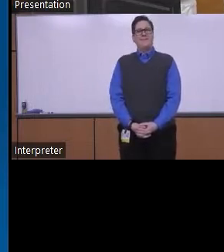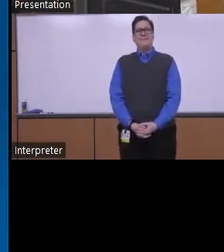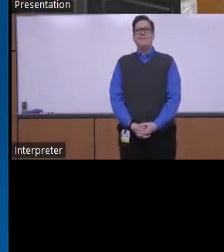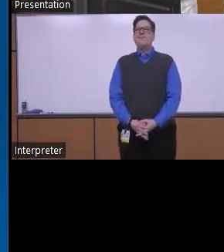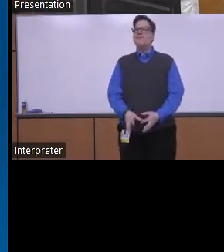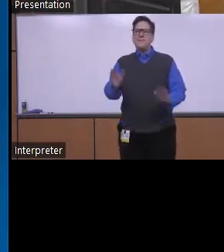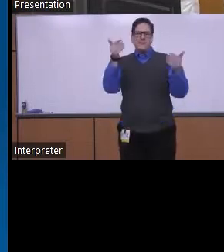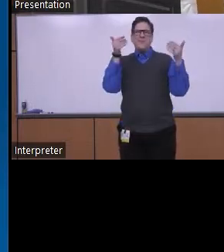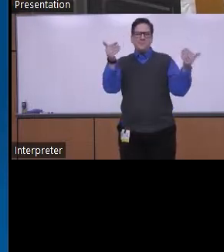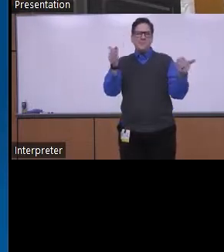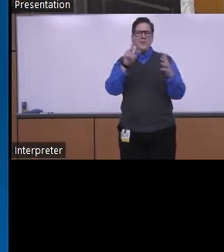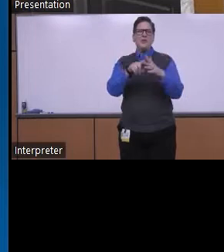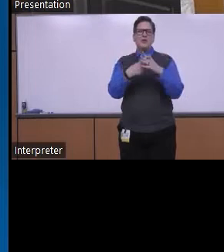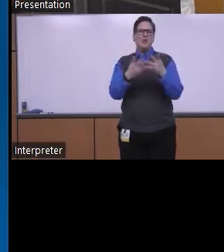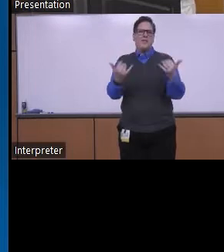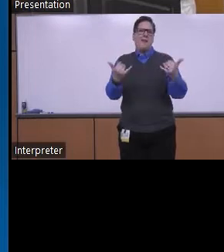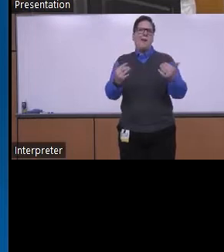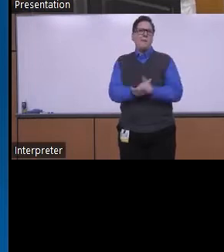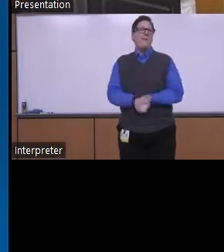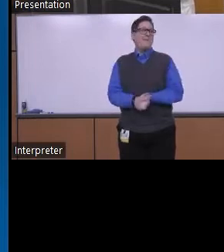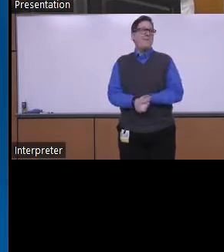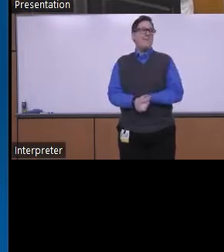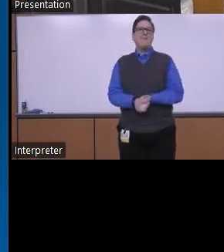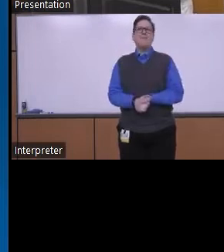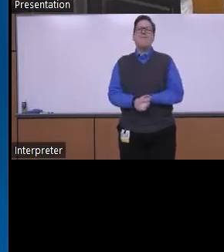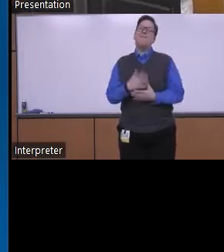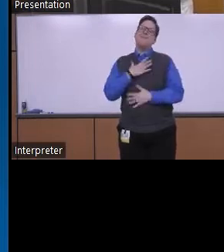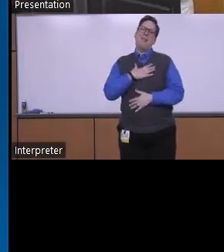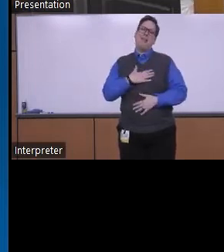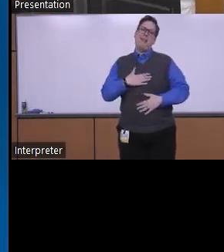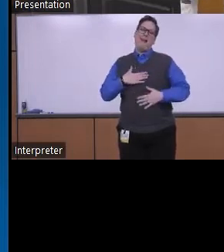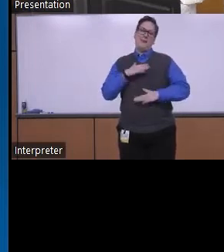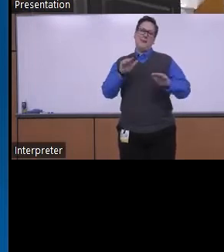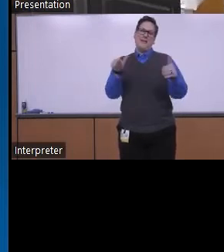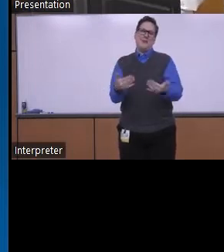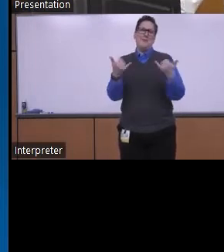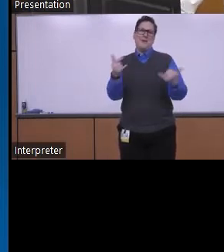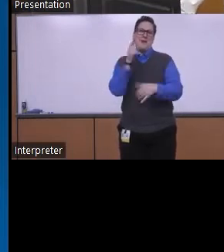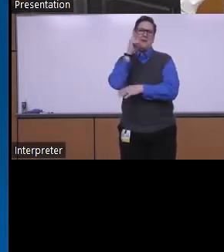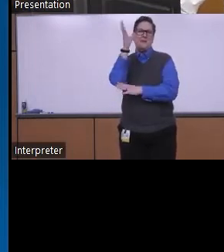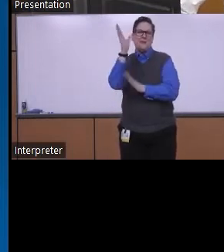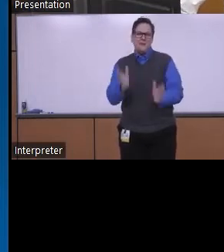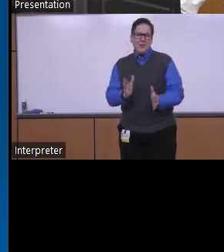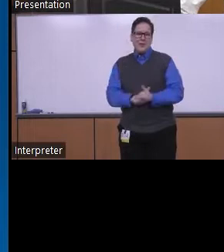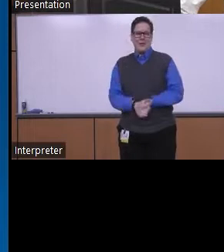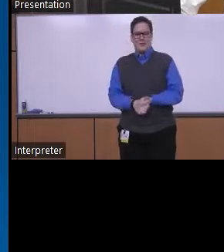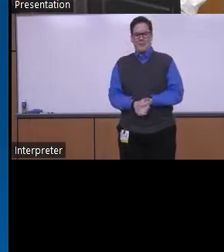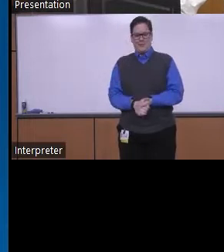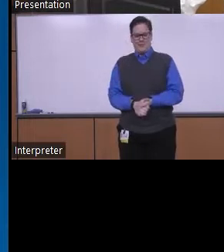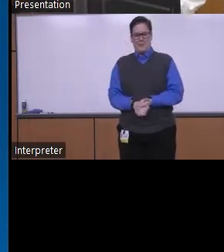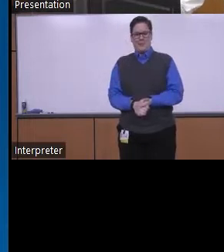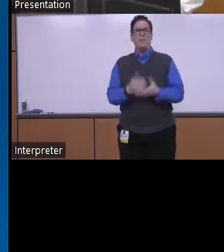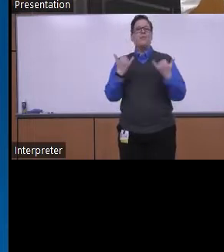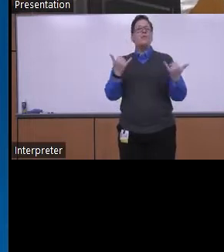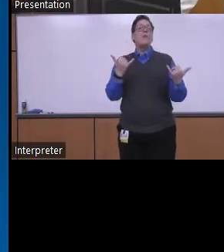We're going to get started. It's a great pleasure to introduce today's speaker. And